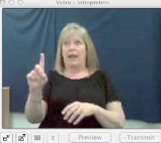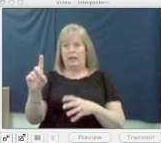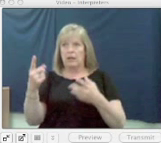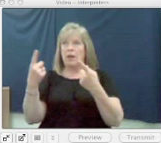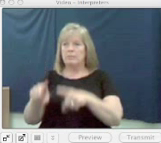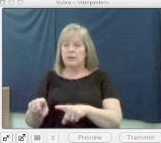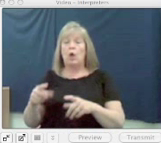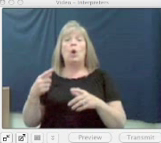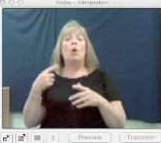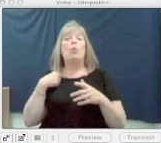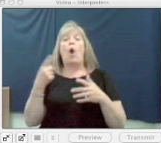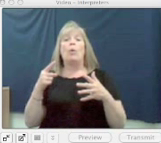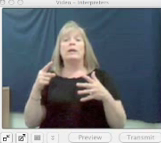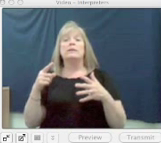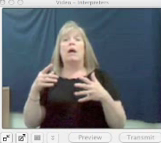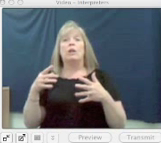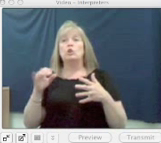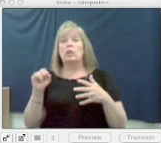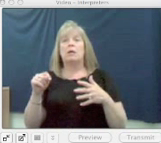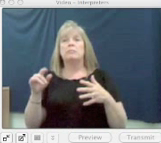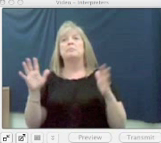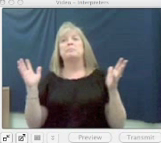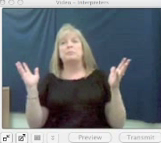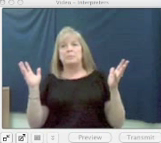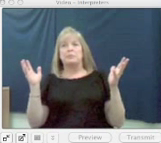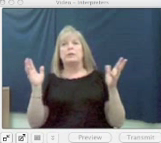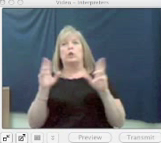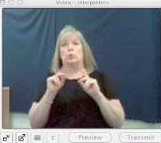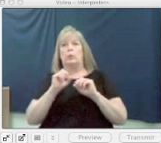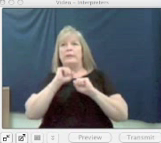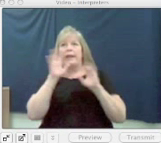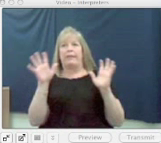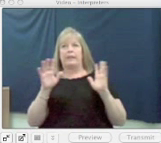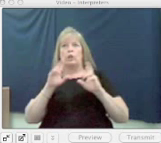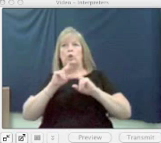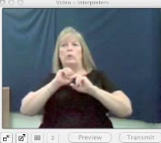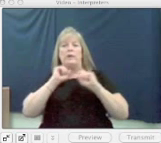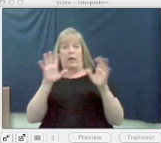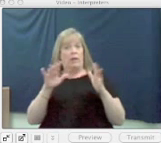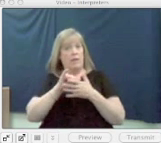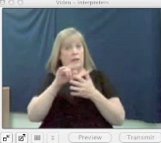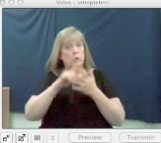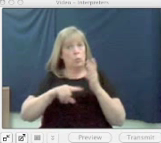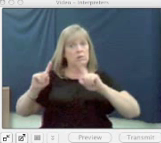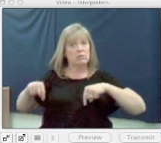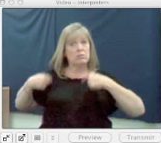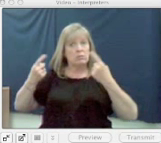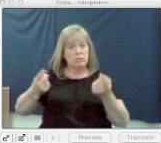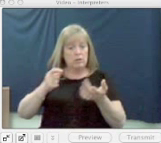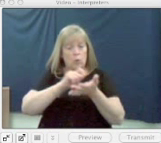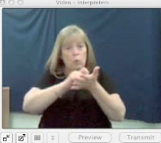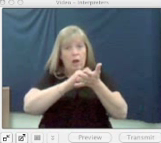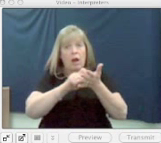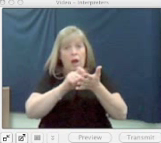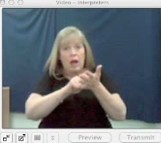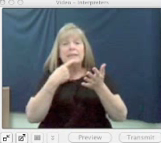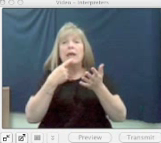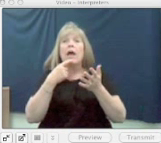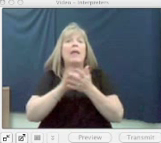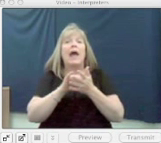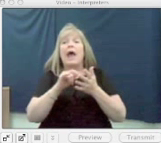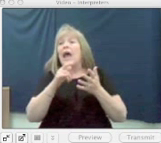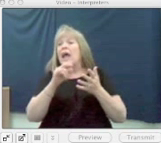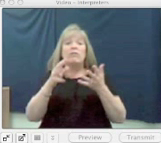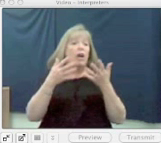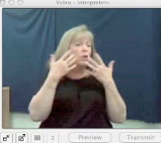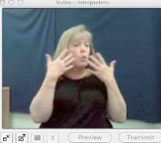this default decision to do nothing. That's what the literature says. The literature says the default decision is to